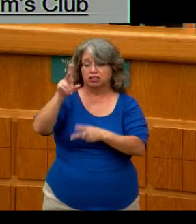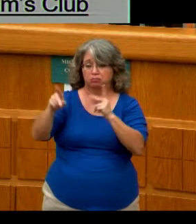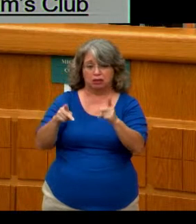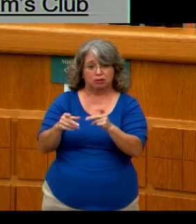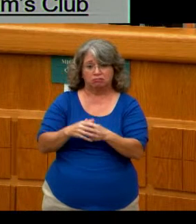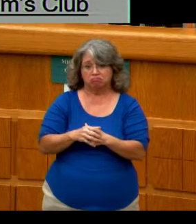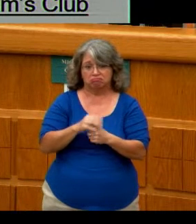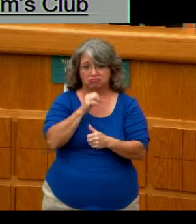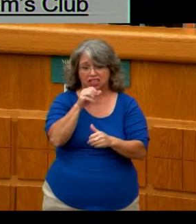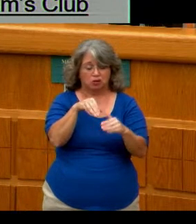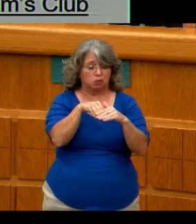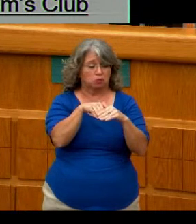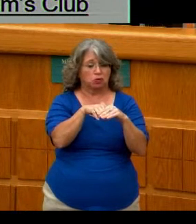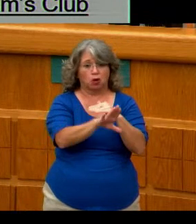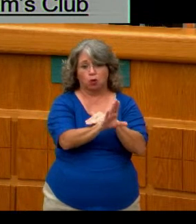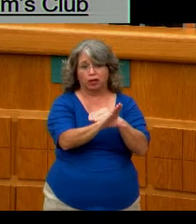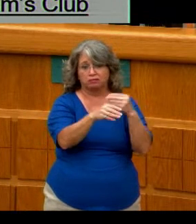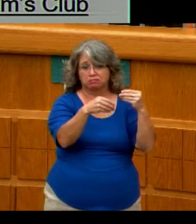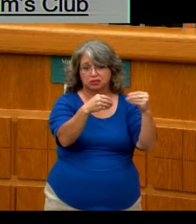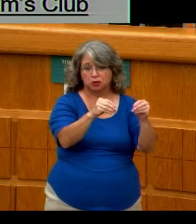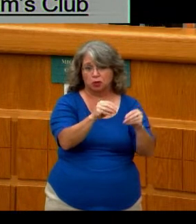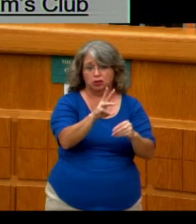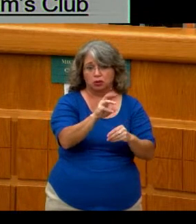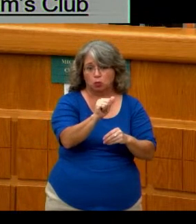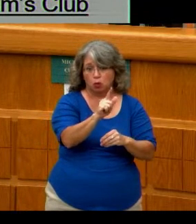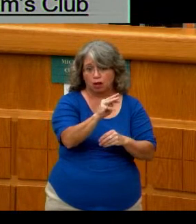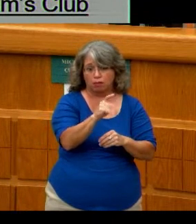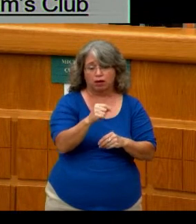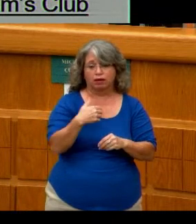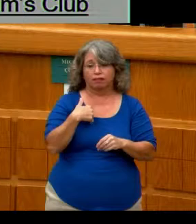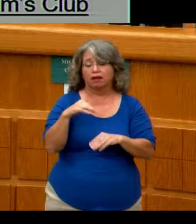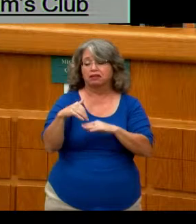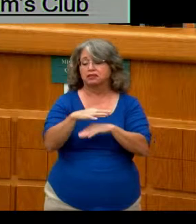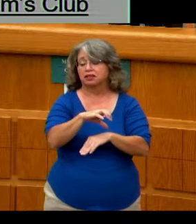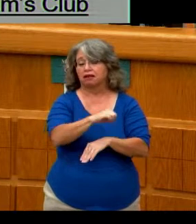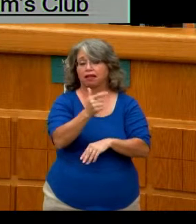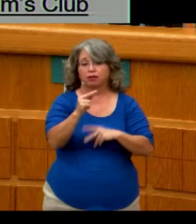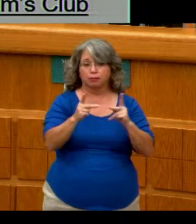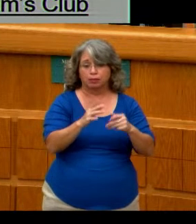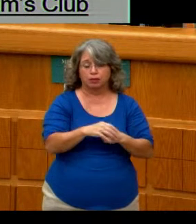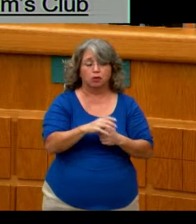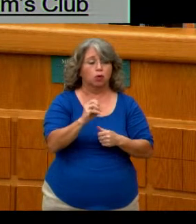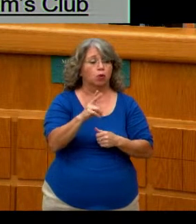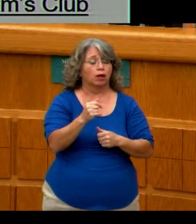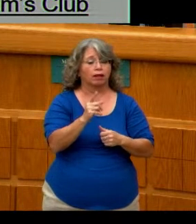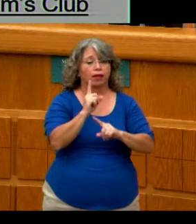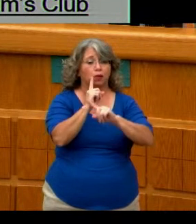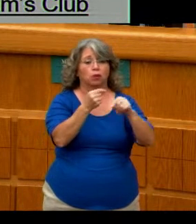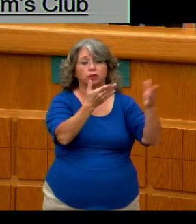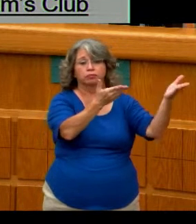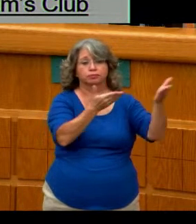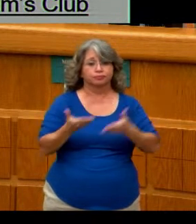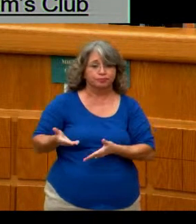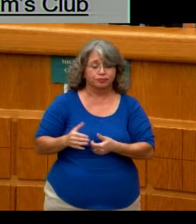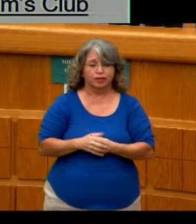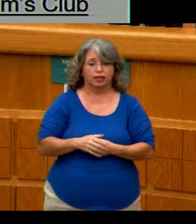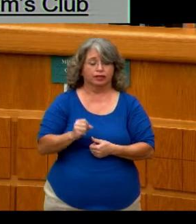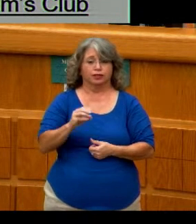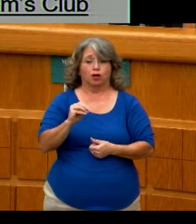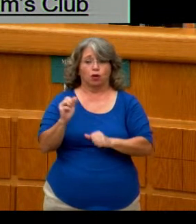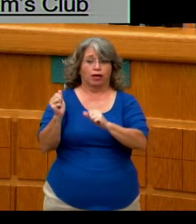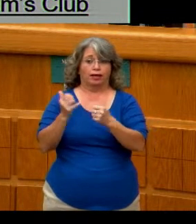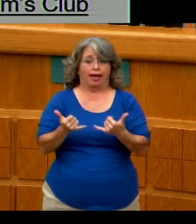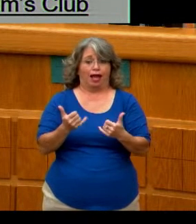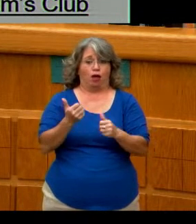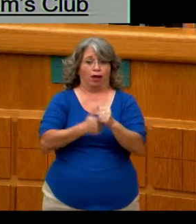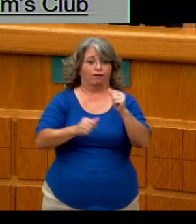shopping. You can, rich people, they don't go inside of supermarkets or into Walmart, right? They have